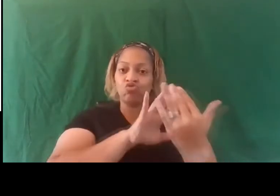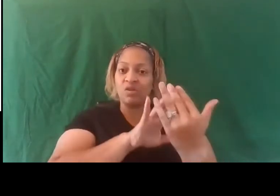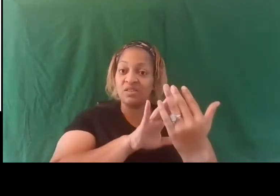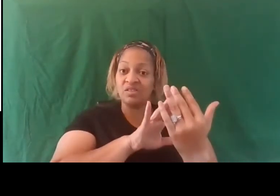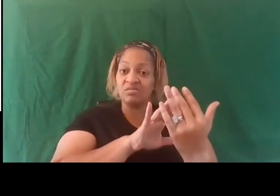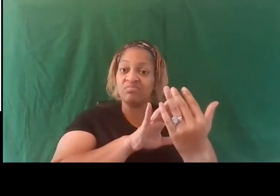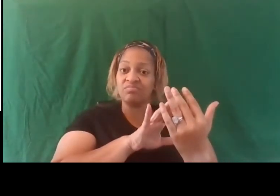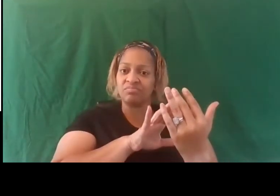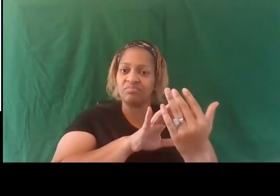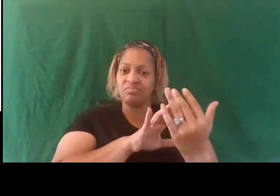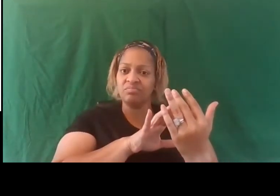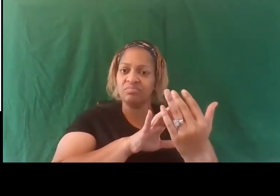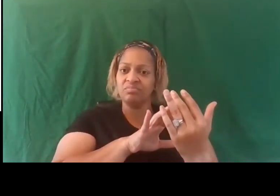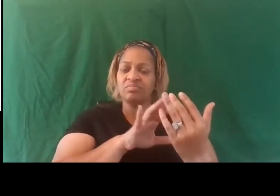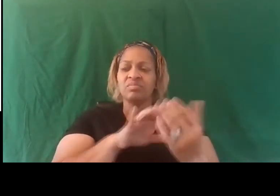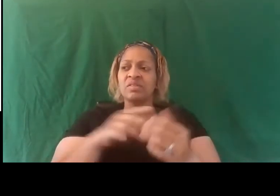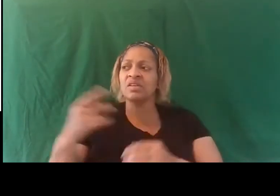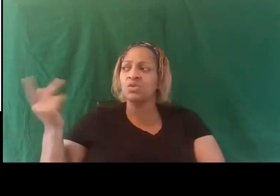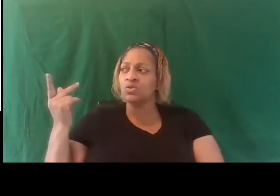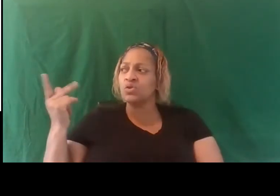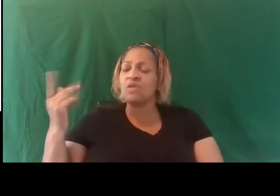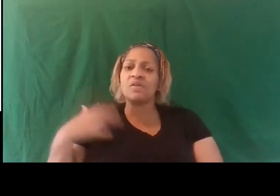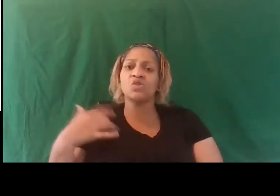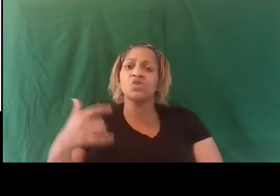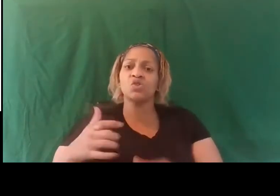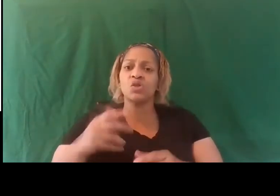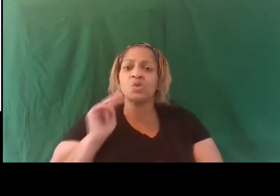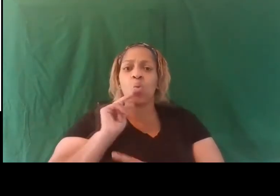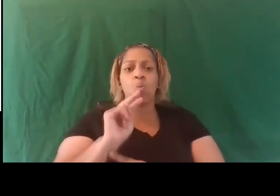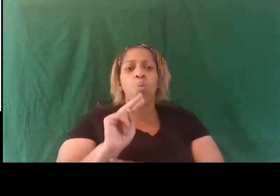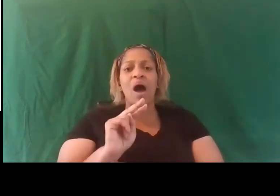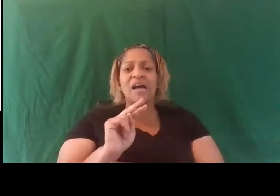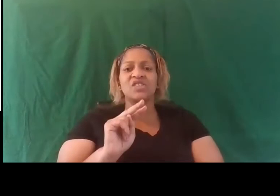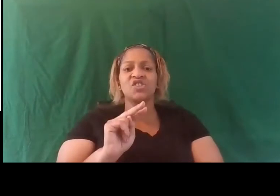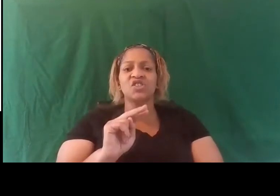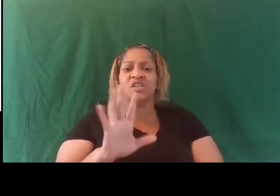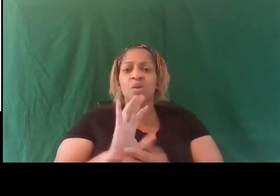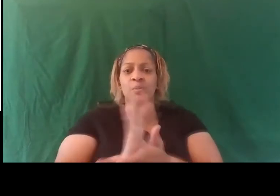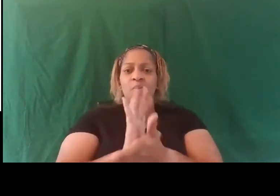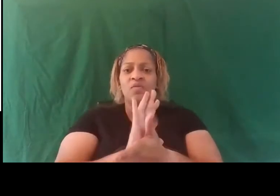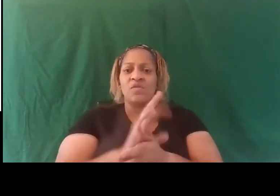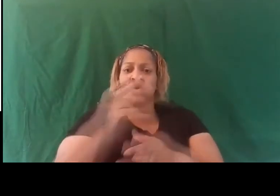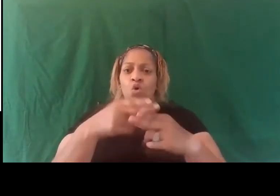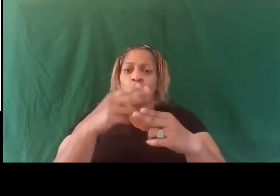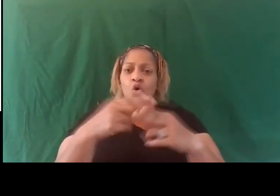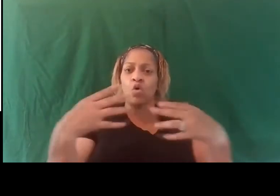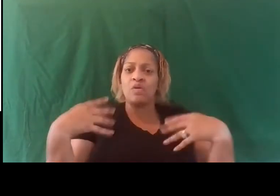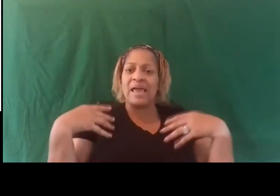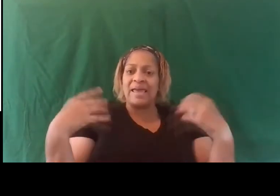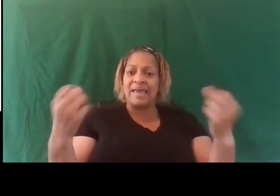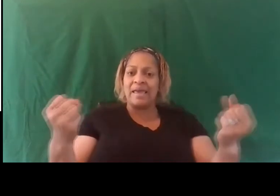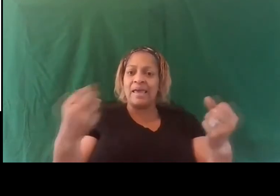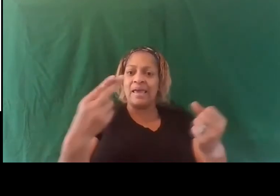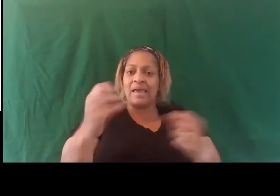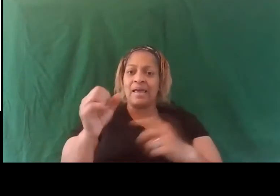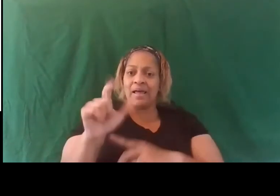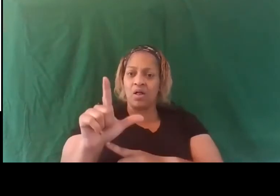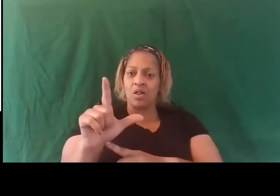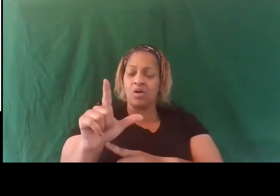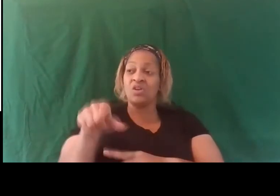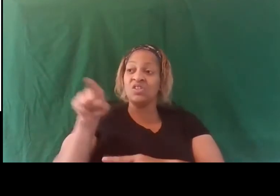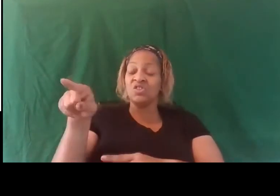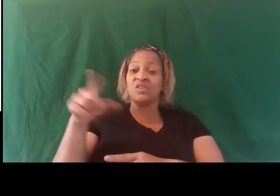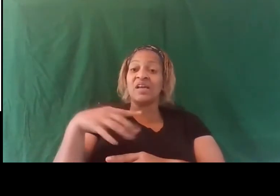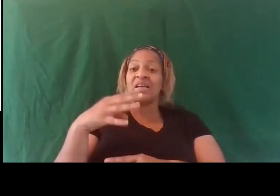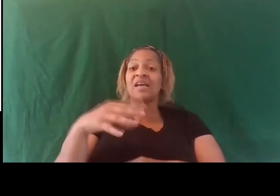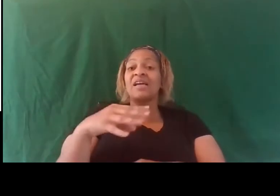right? Tracy and I just watched a documentary called Heal. And in the documentary, there was a woman who was experiencing stage 4 cancer